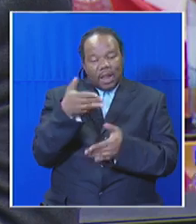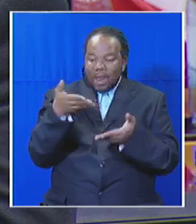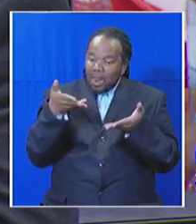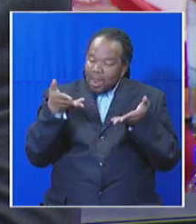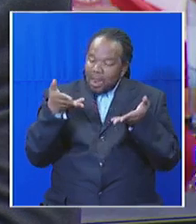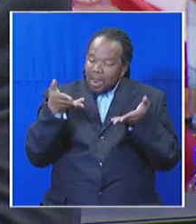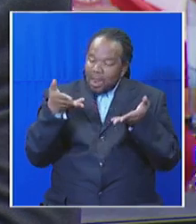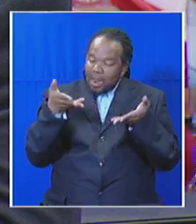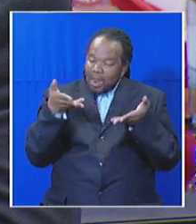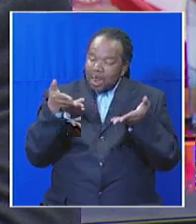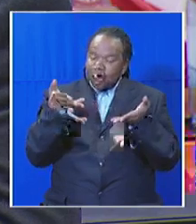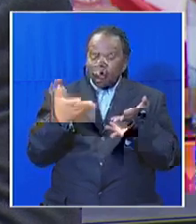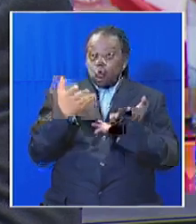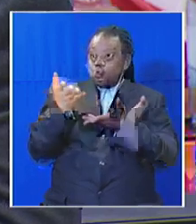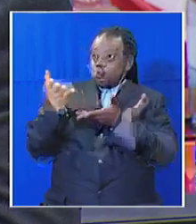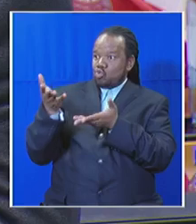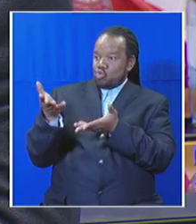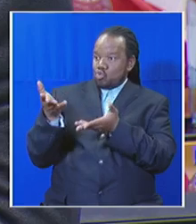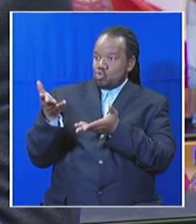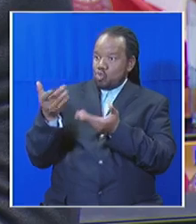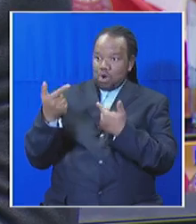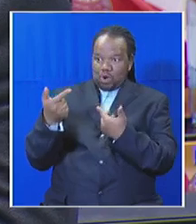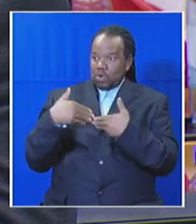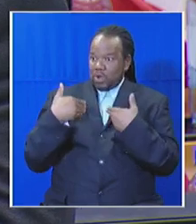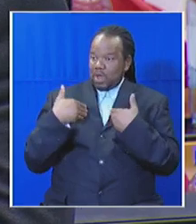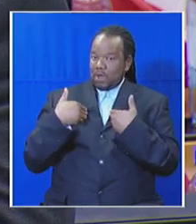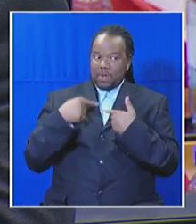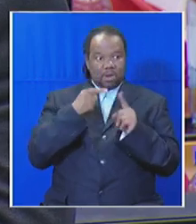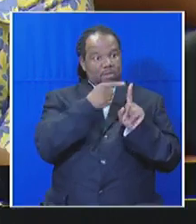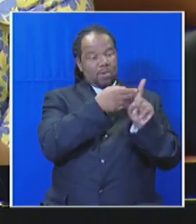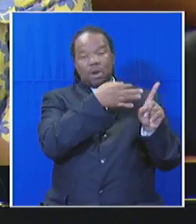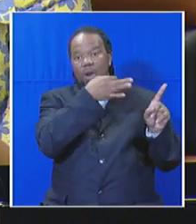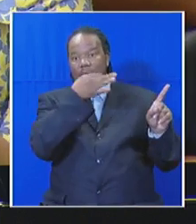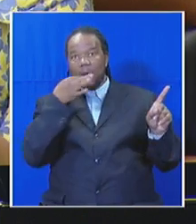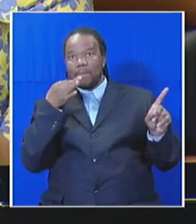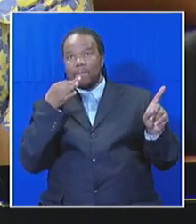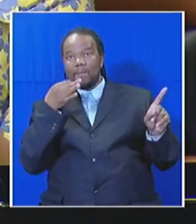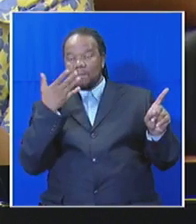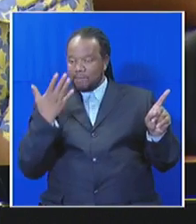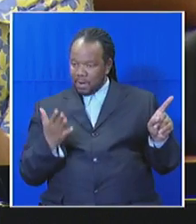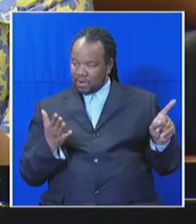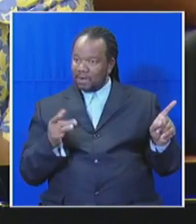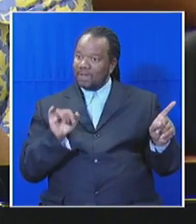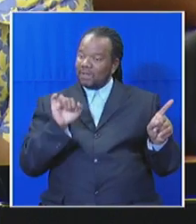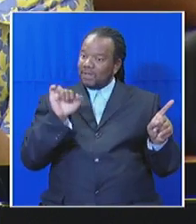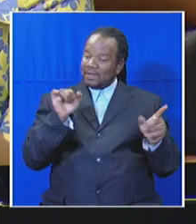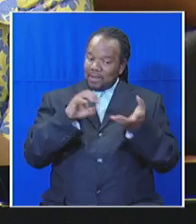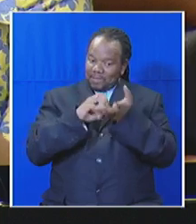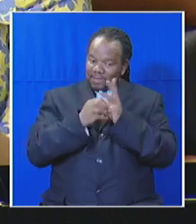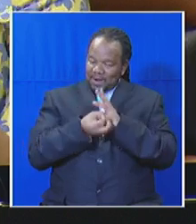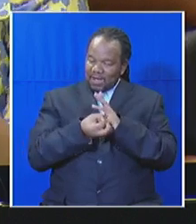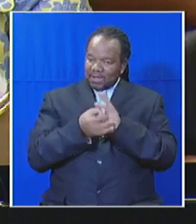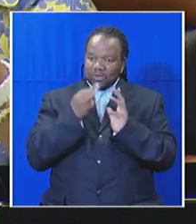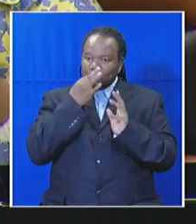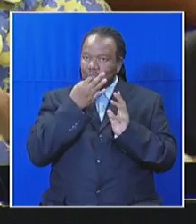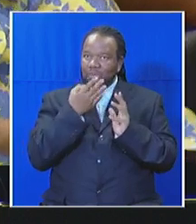answer to such kind we are not happy about, but an answer nonetheless. That's what I'm trying to prevail on